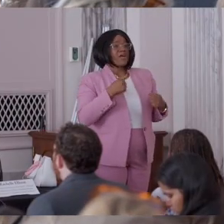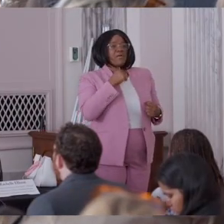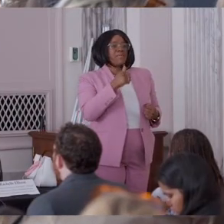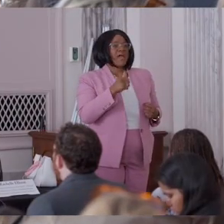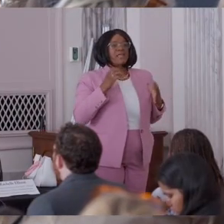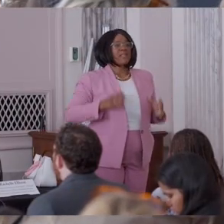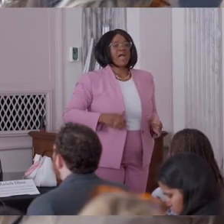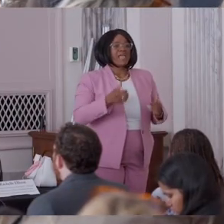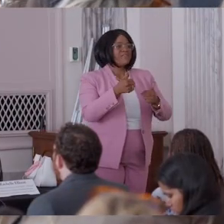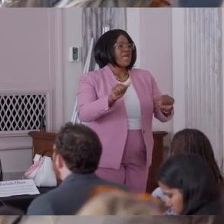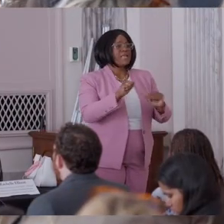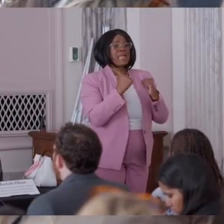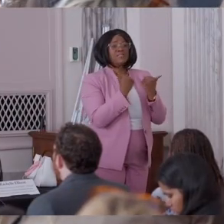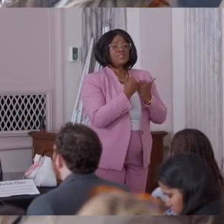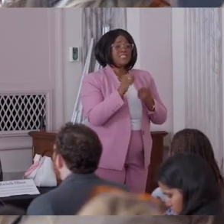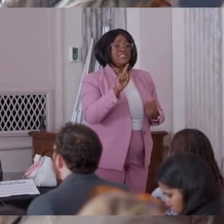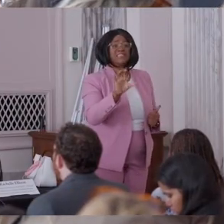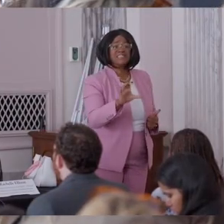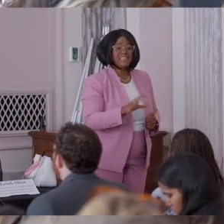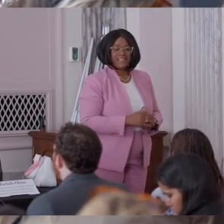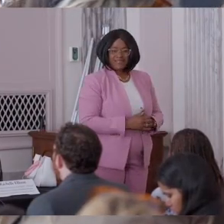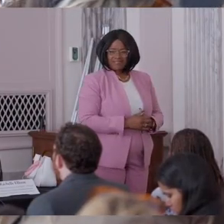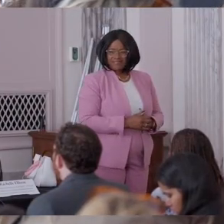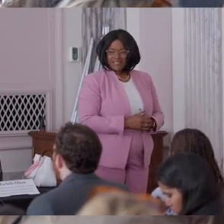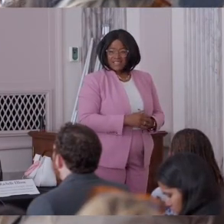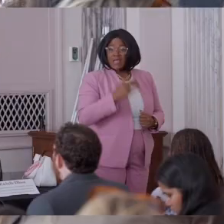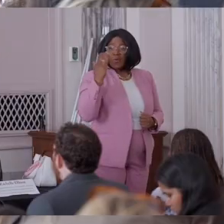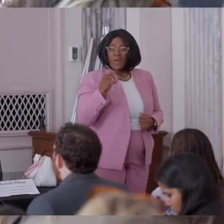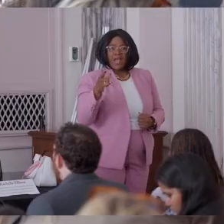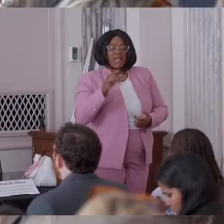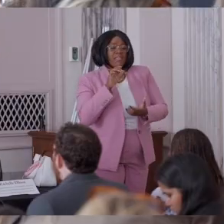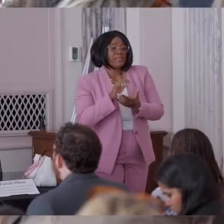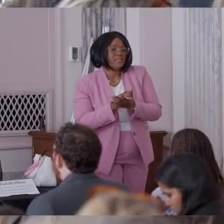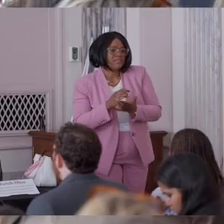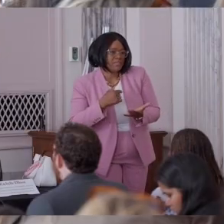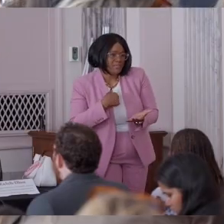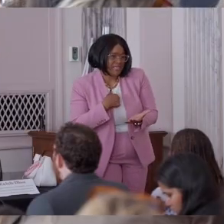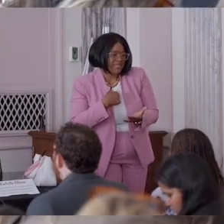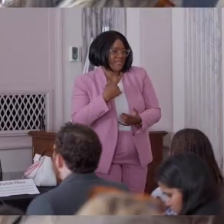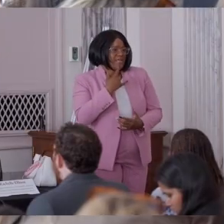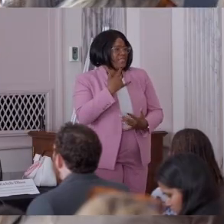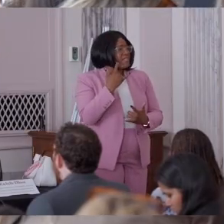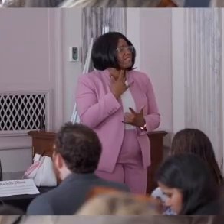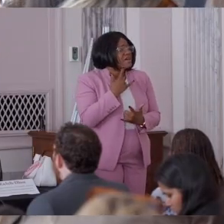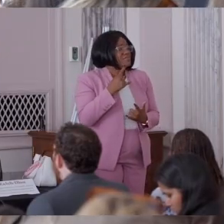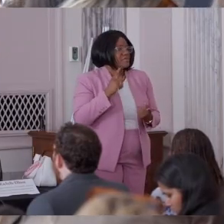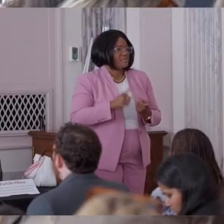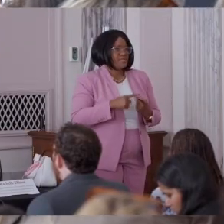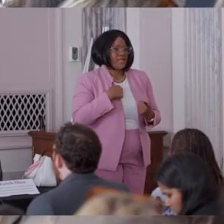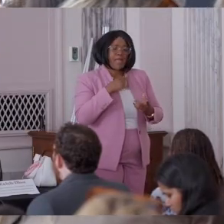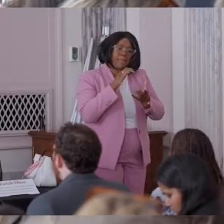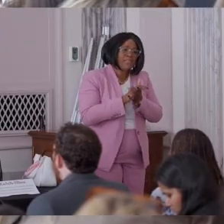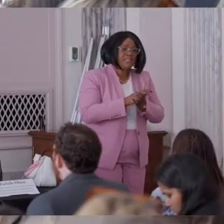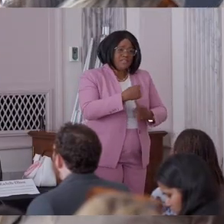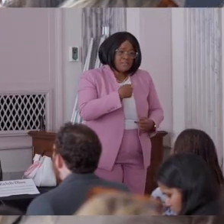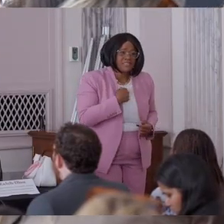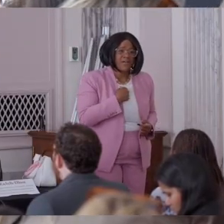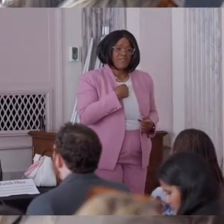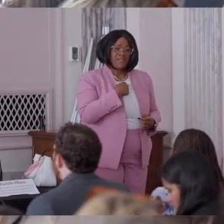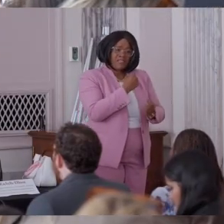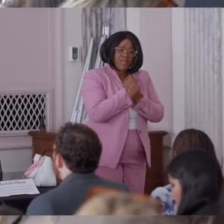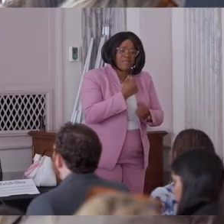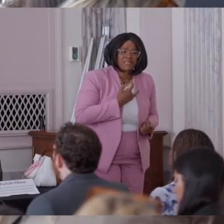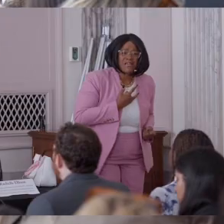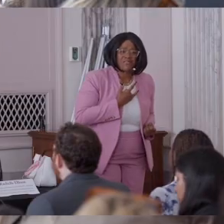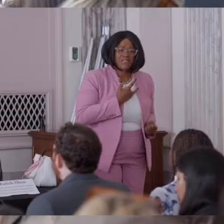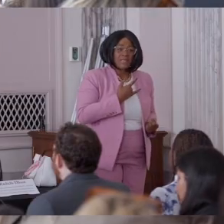client of any agency in the DC area because they believed in me and loved me until I believed in me and loved myself. And now